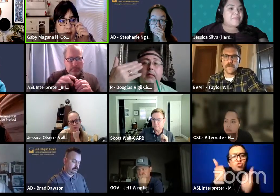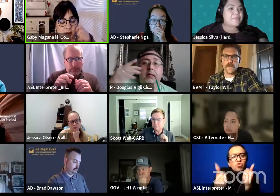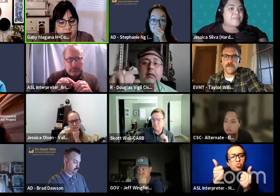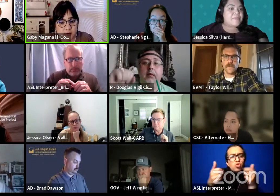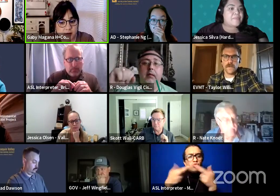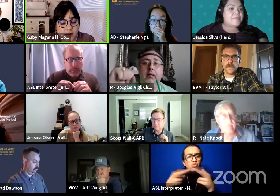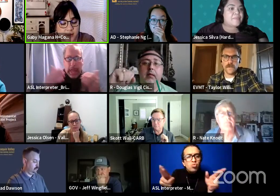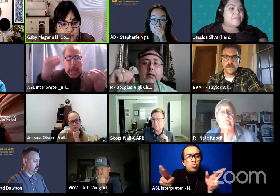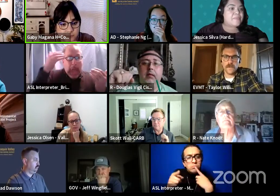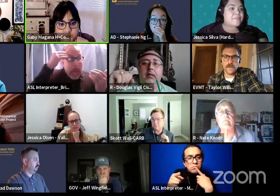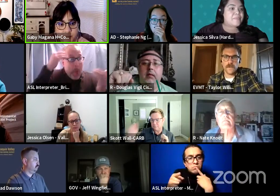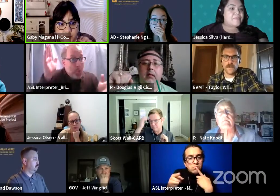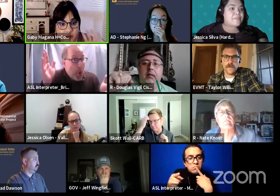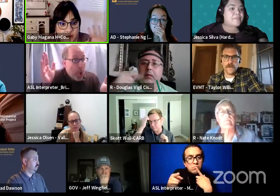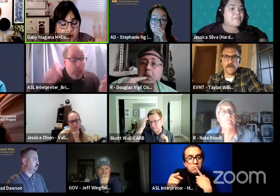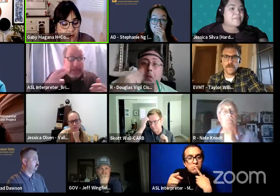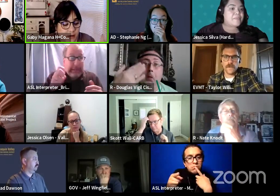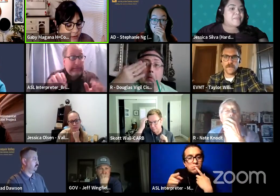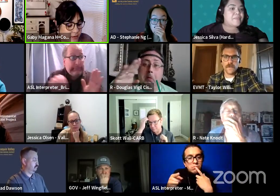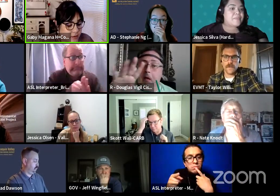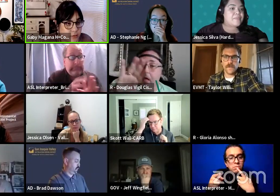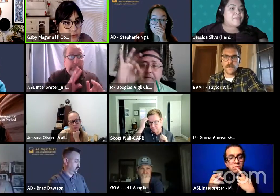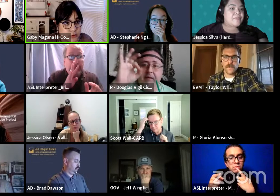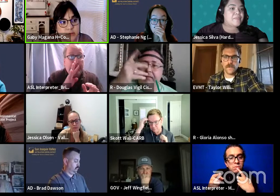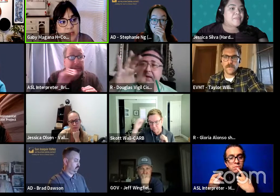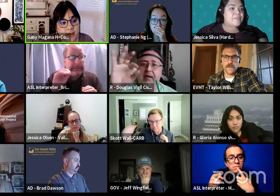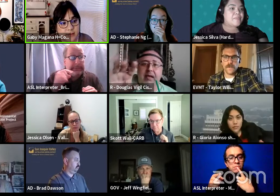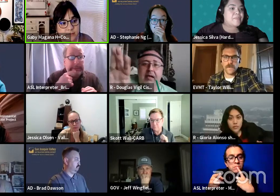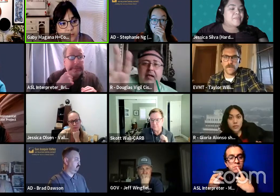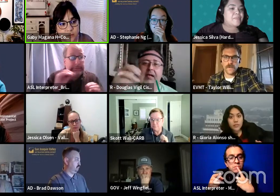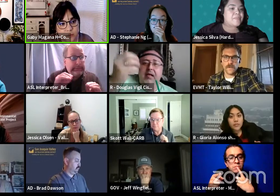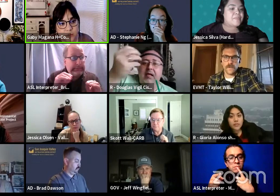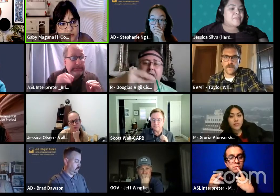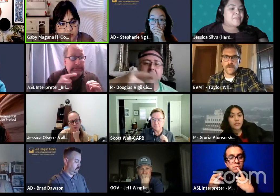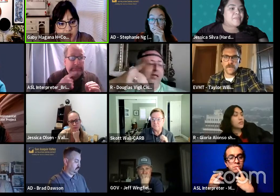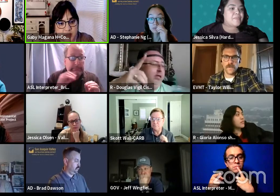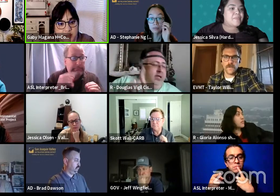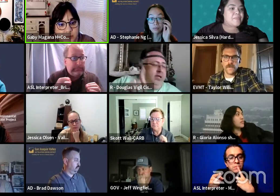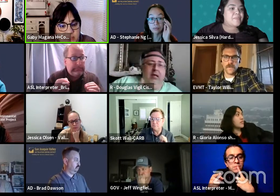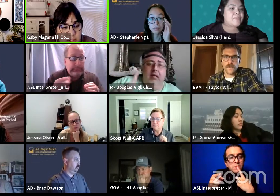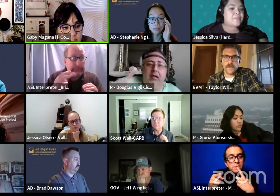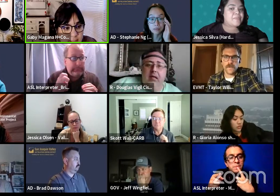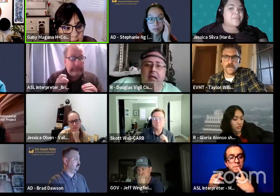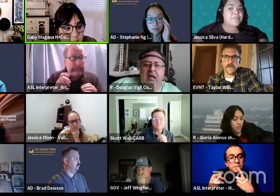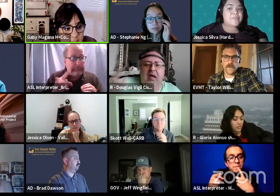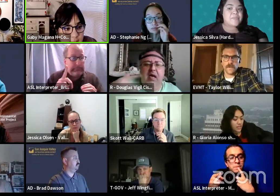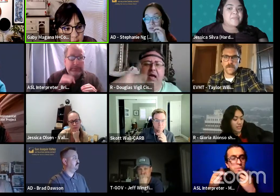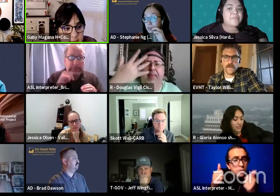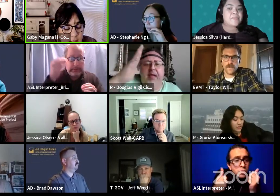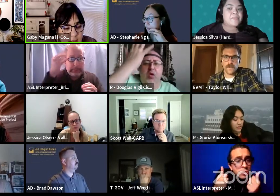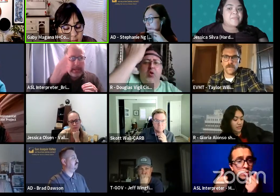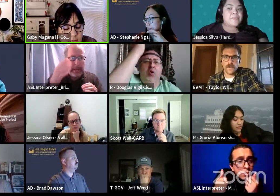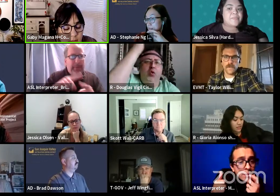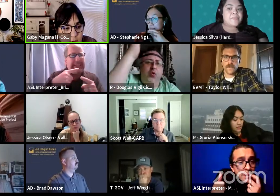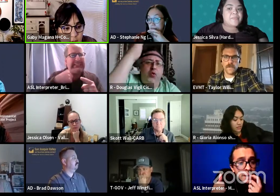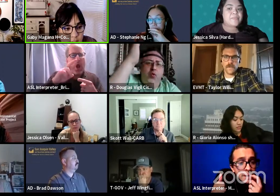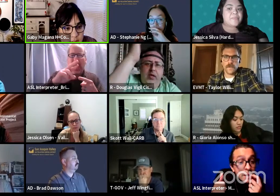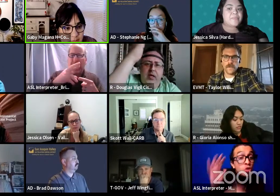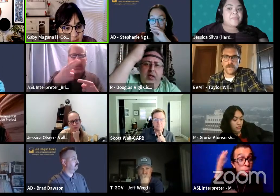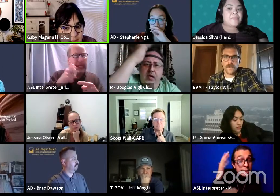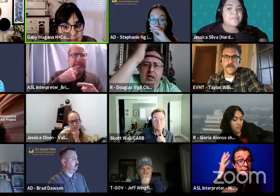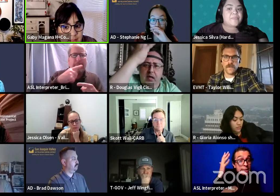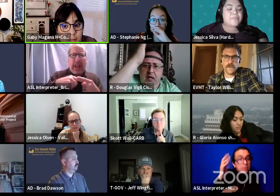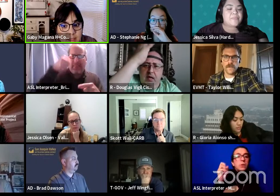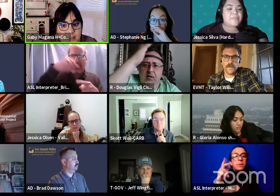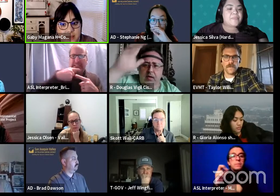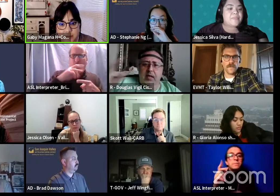If you are here, on the YouTube live, we will be dropping in potentially some links so that you can watch